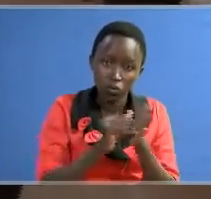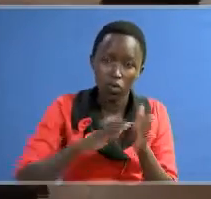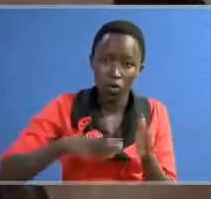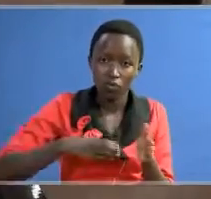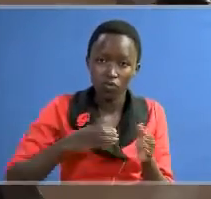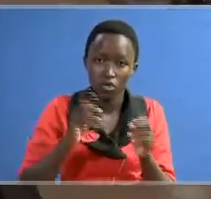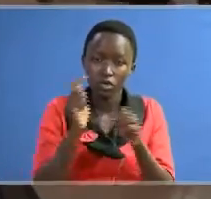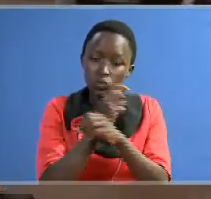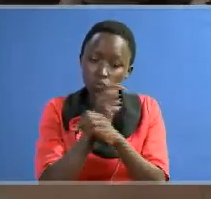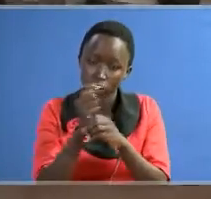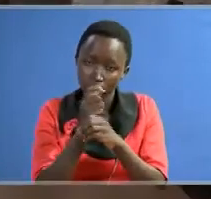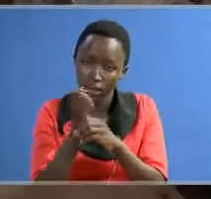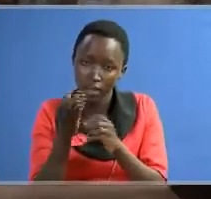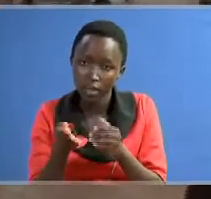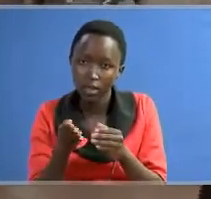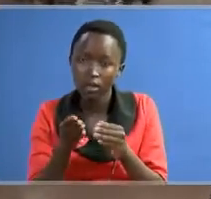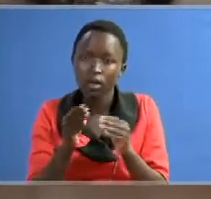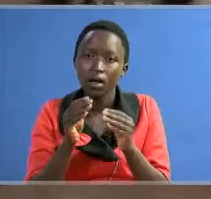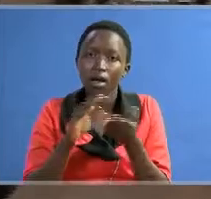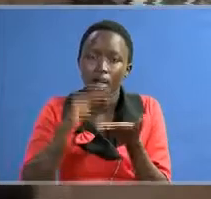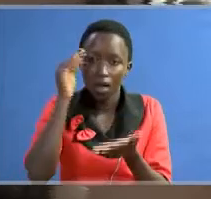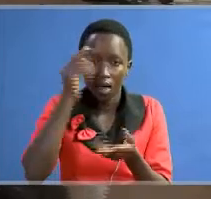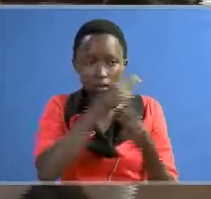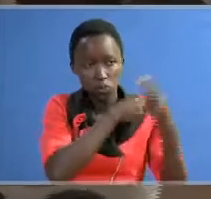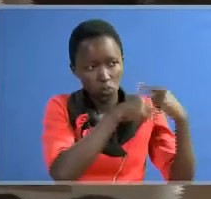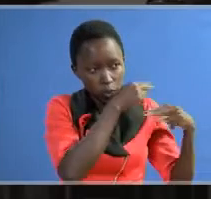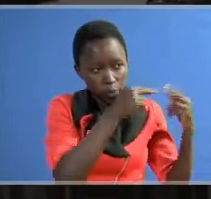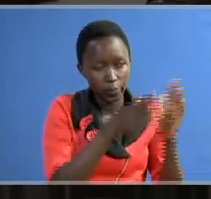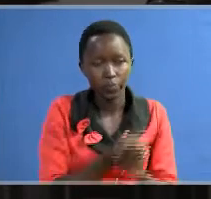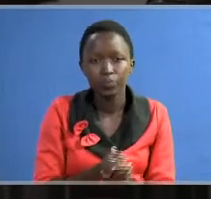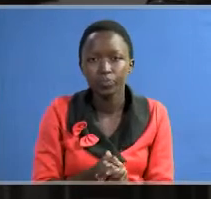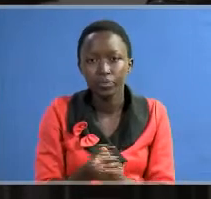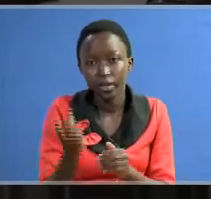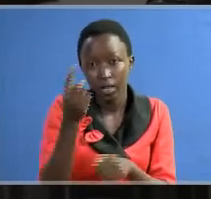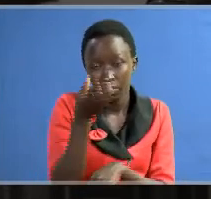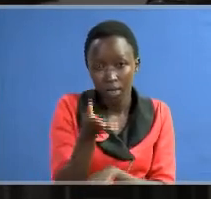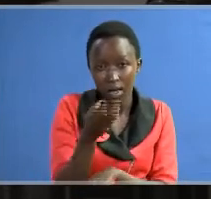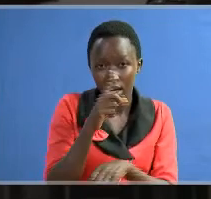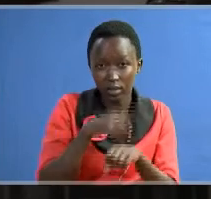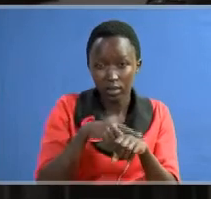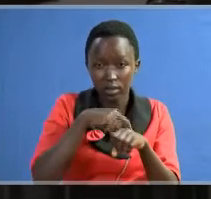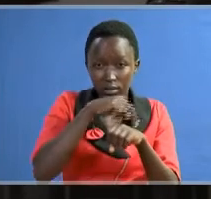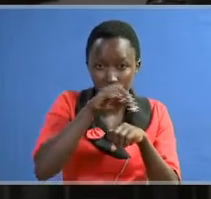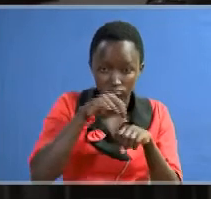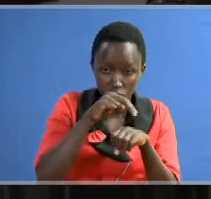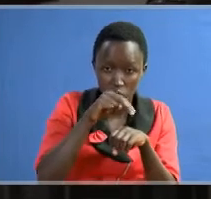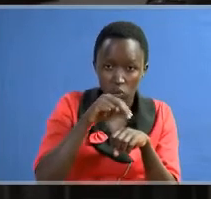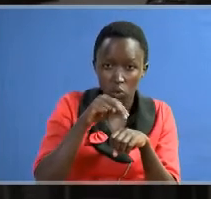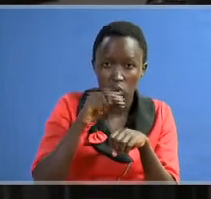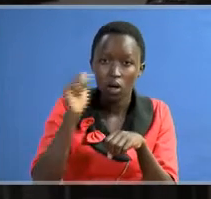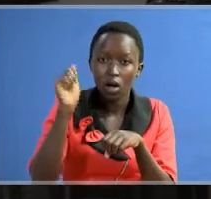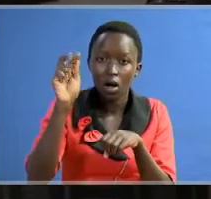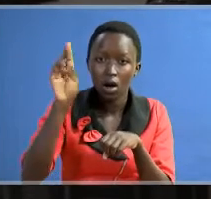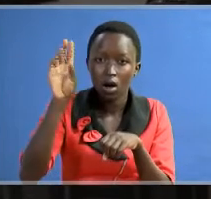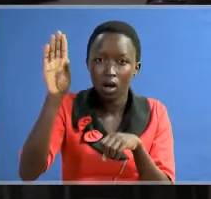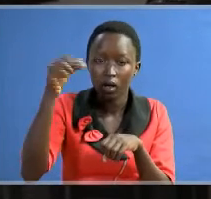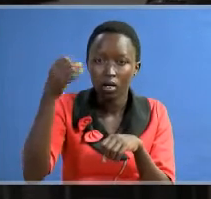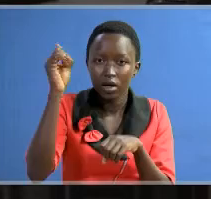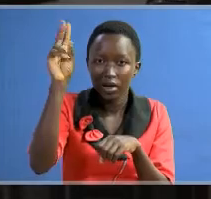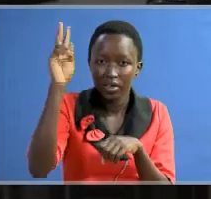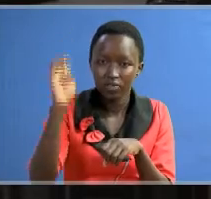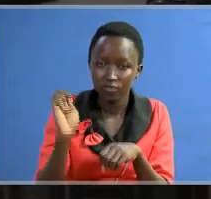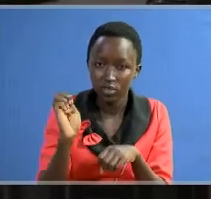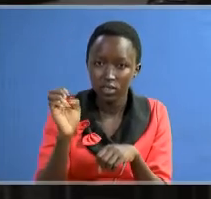ya mafunzo hapa kujifunza masuala ya kihistoria. We came here at the National Archives so that we can add